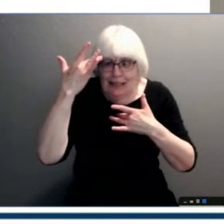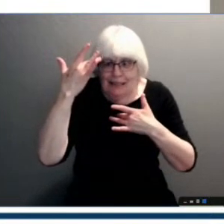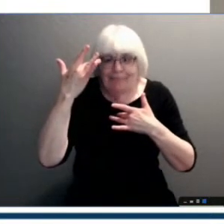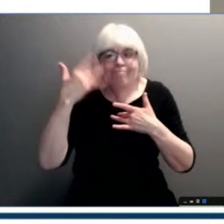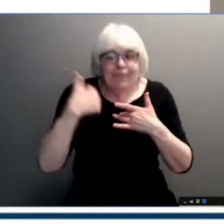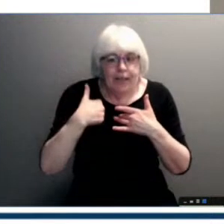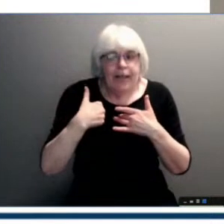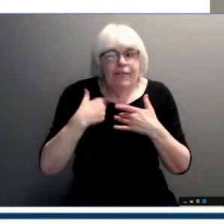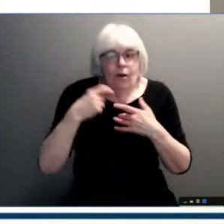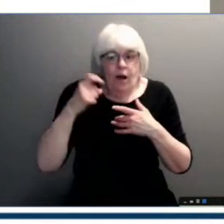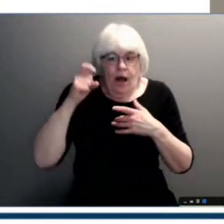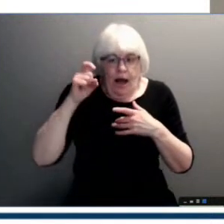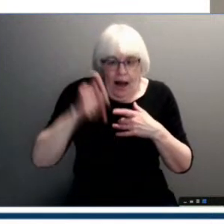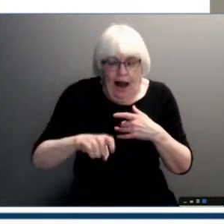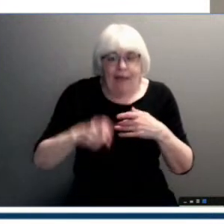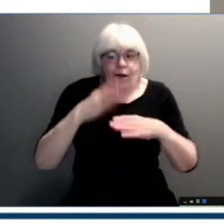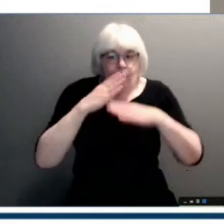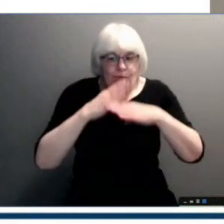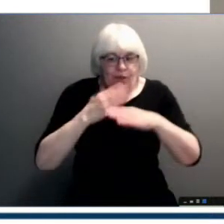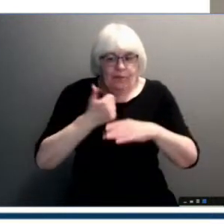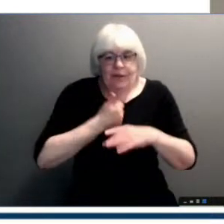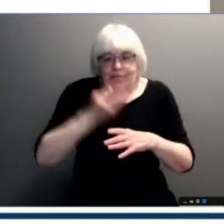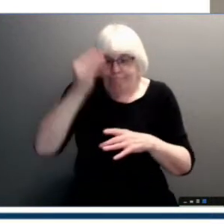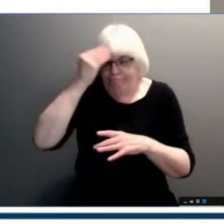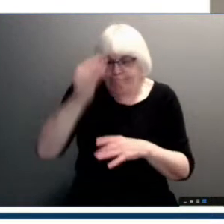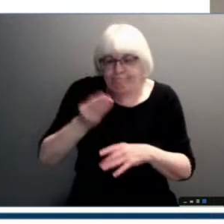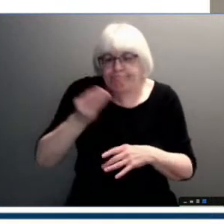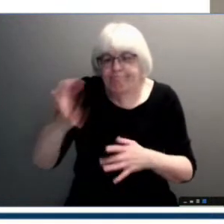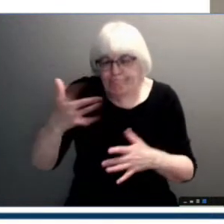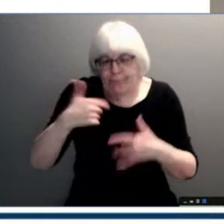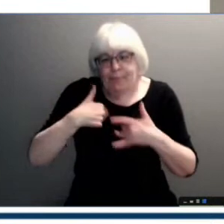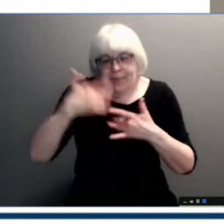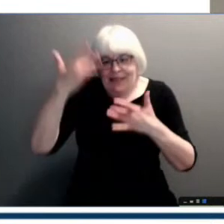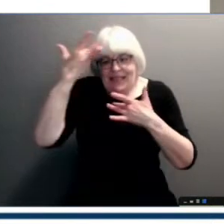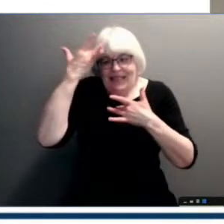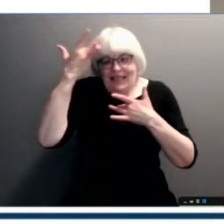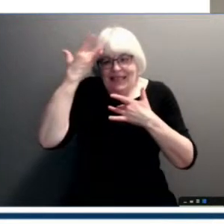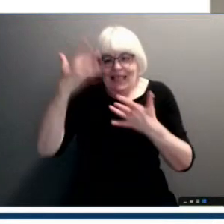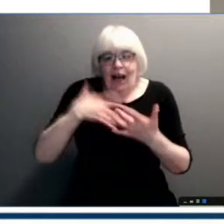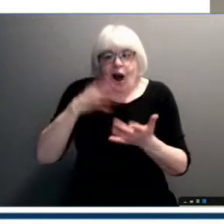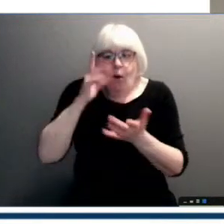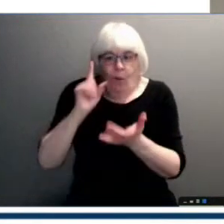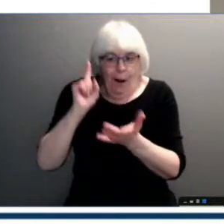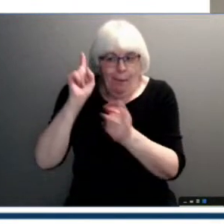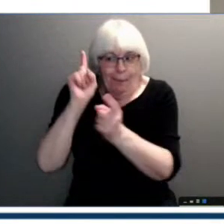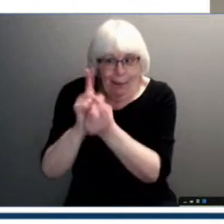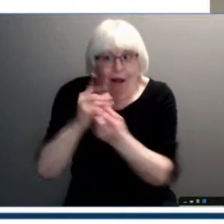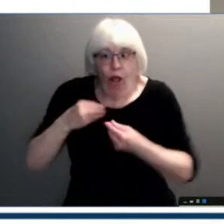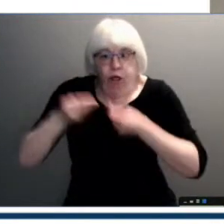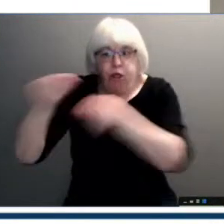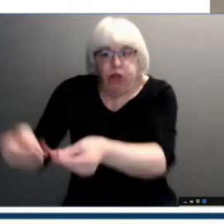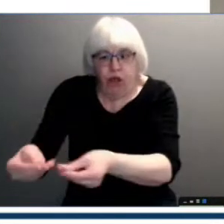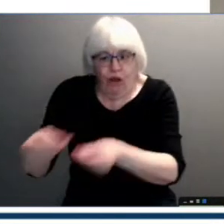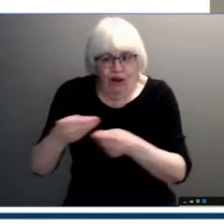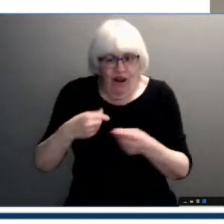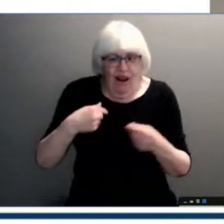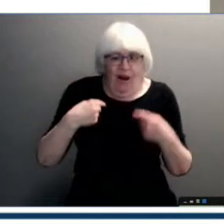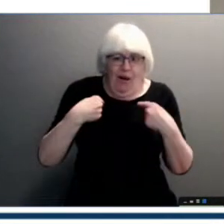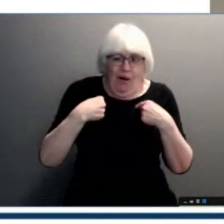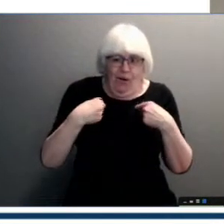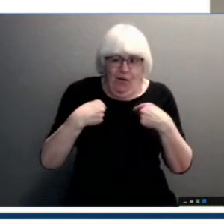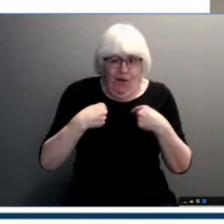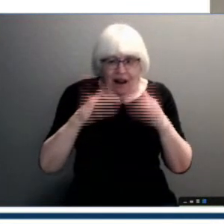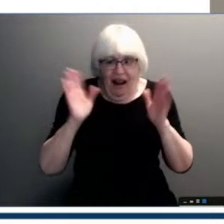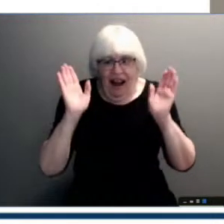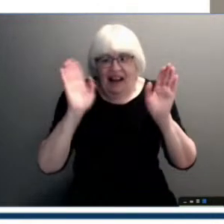and others. It's not ideal, and I don't want Nova Scotians to think that we're giving up on them or we're giving in to COVID. We